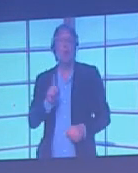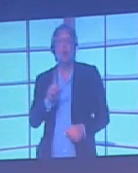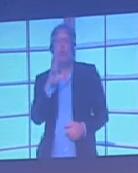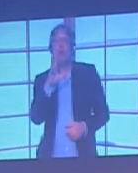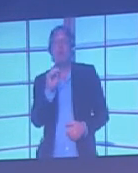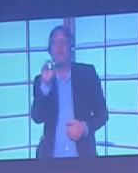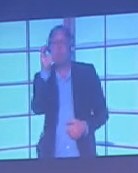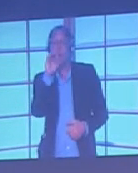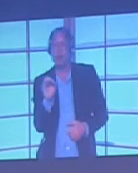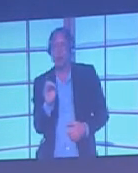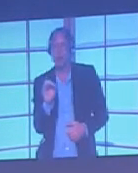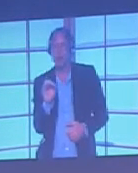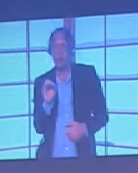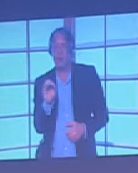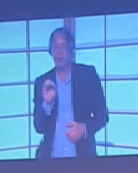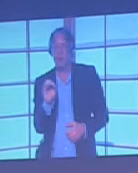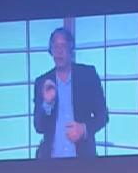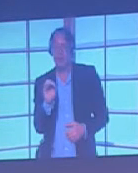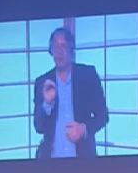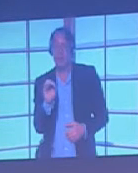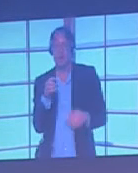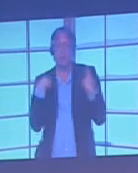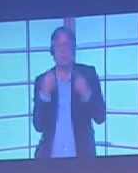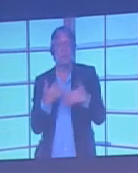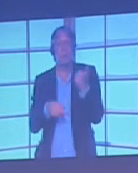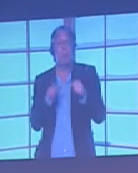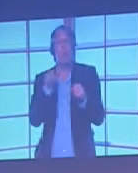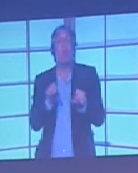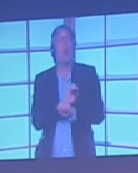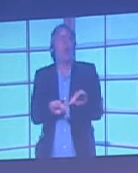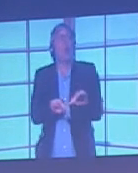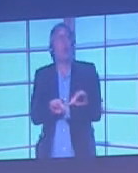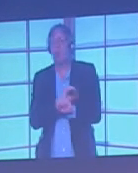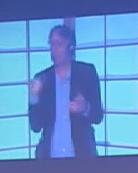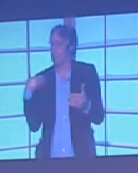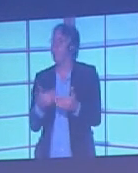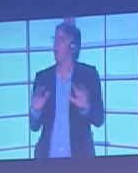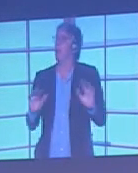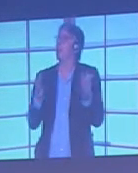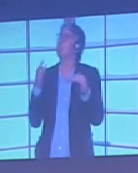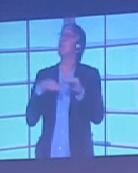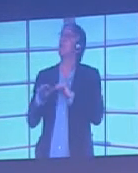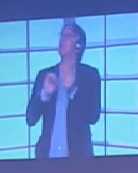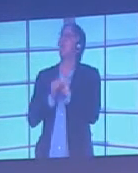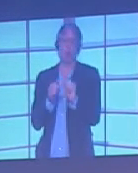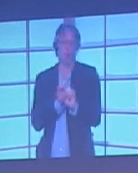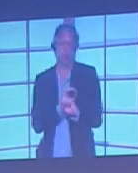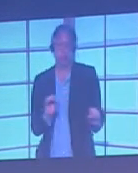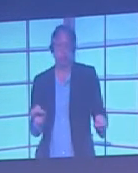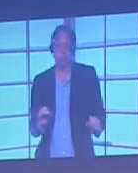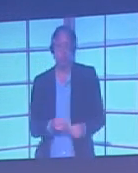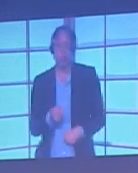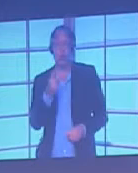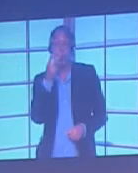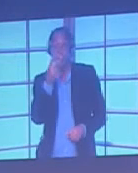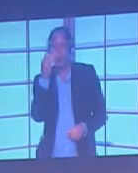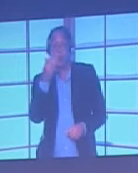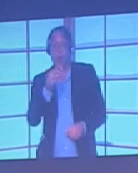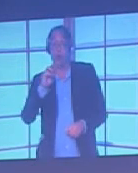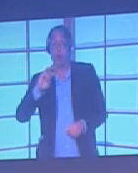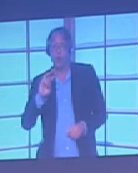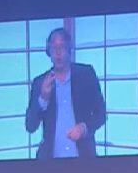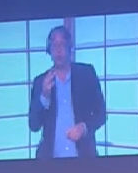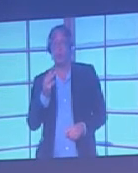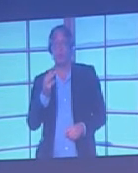as David said, have never attended a sporting event. And 2/3 of disabled people have never travelled